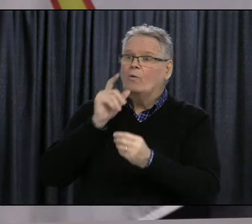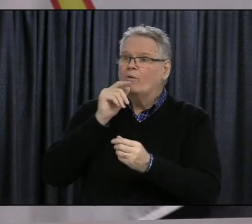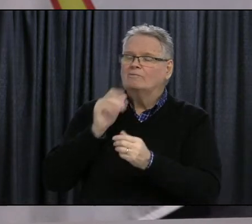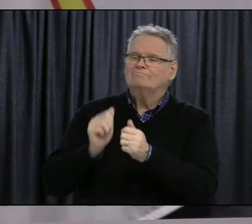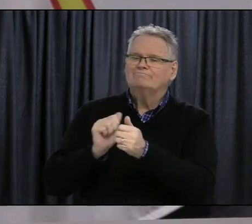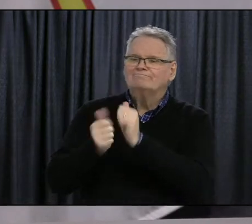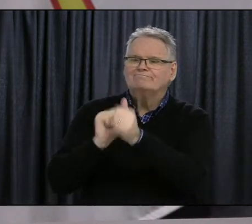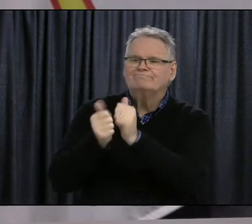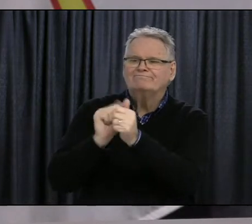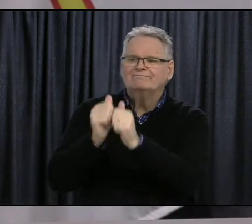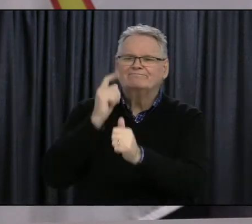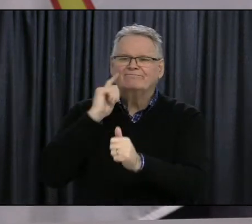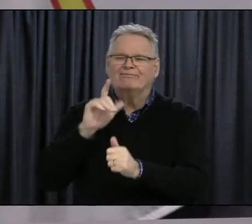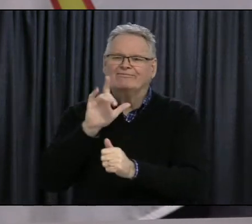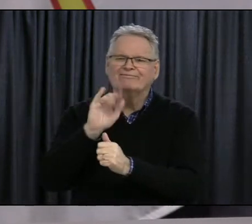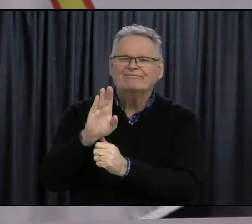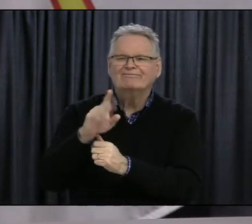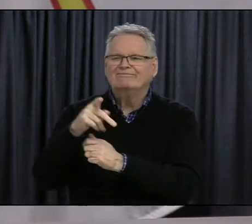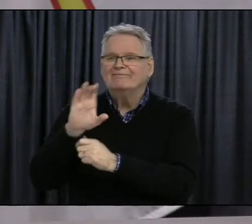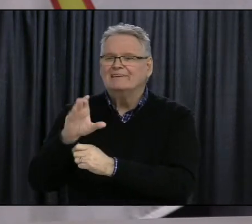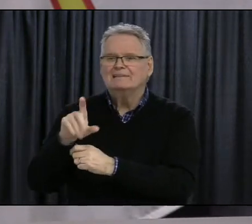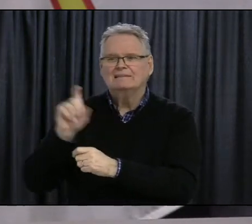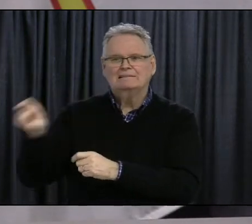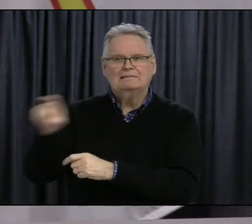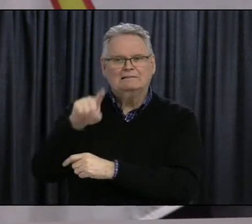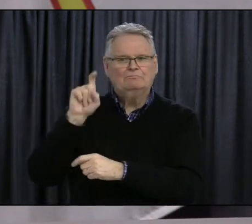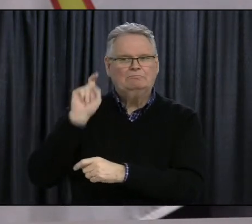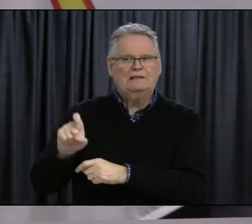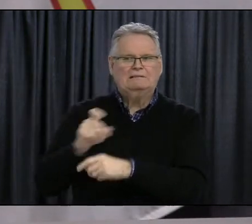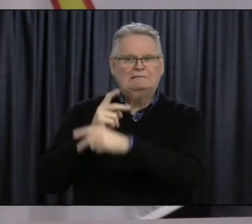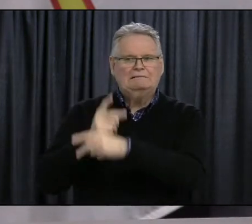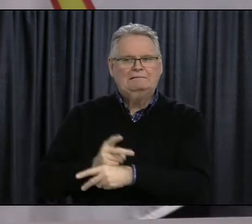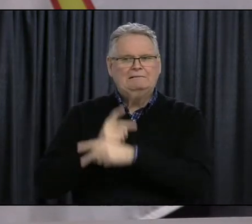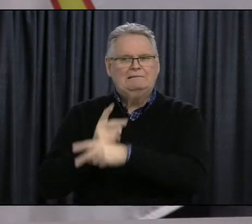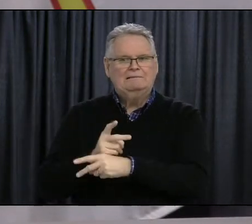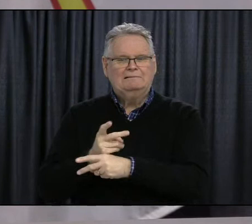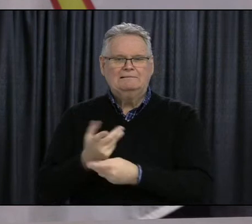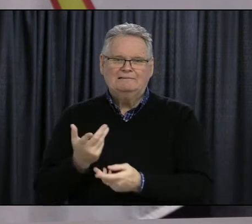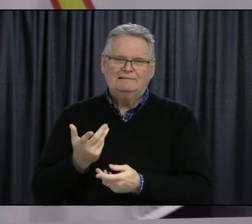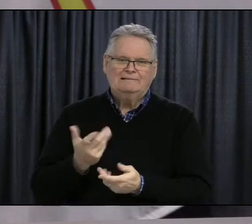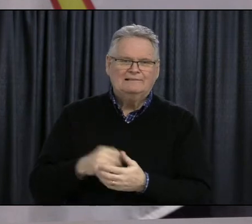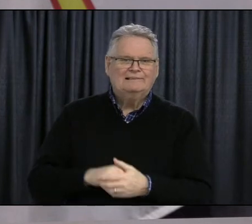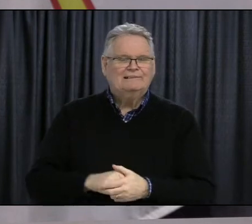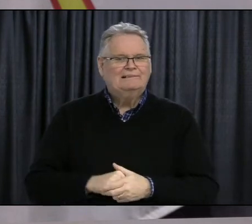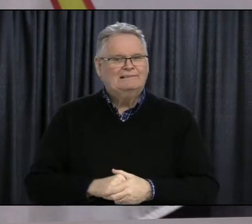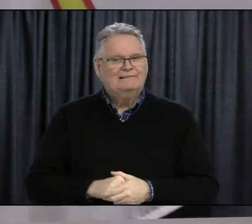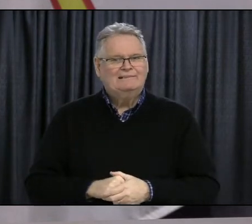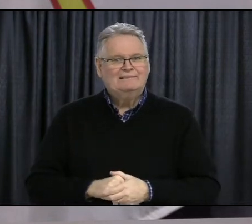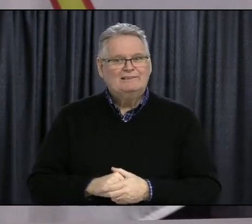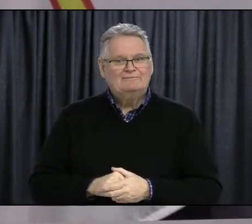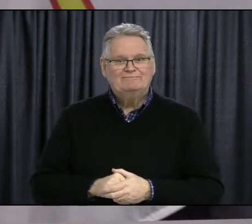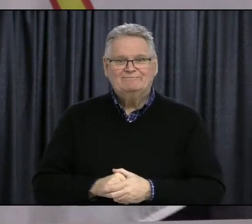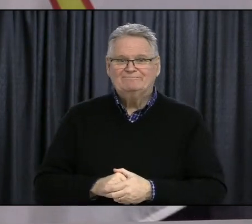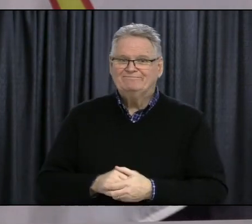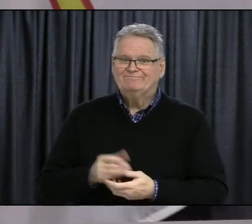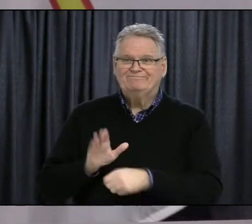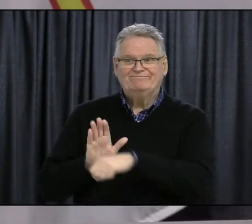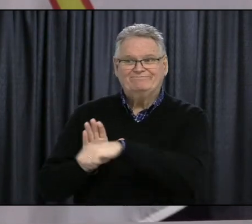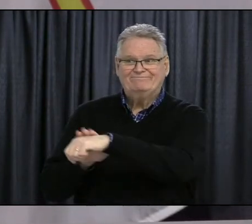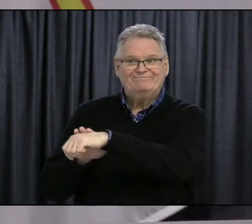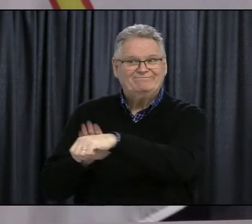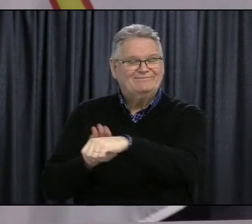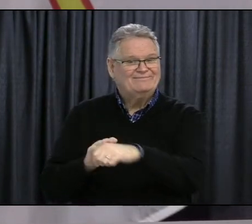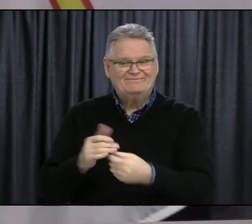advise candidates to take the same precautions that we've been advising all along, and that's to keep your close contacts as low as you can, and to physically distance and